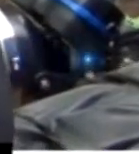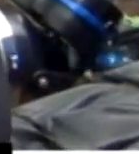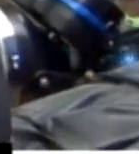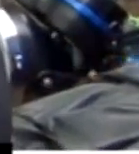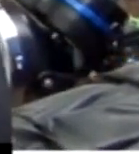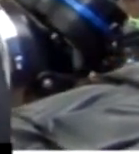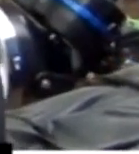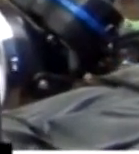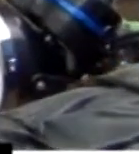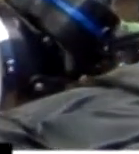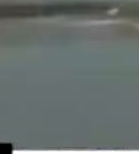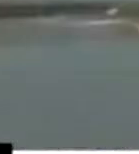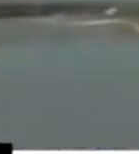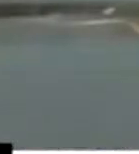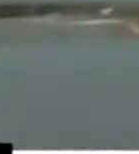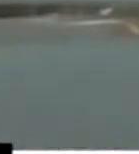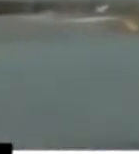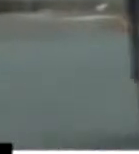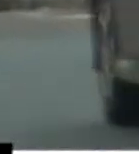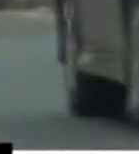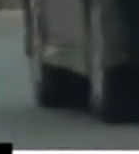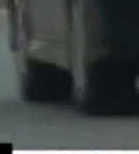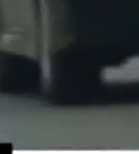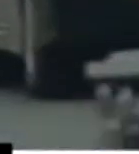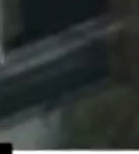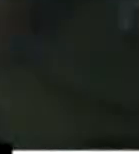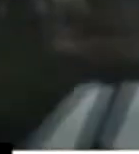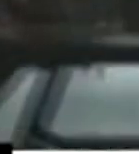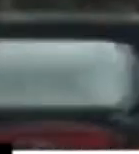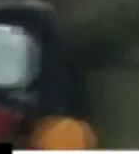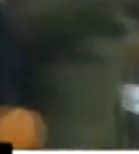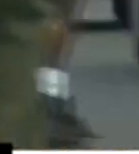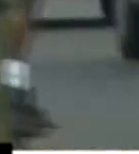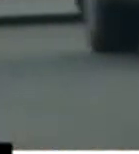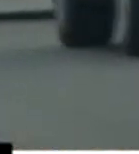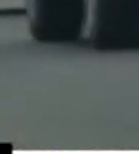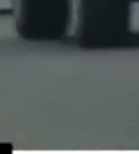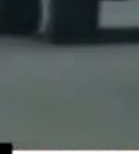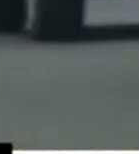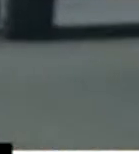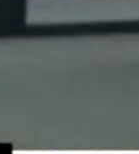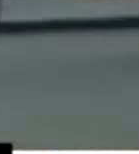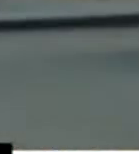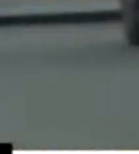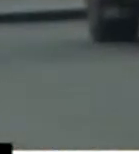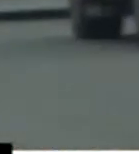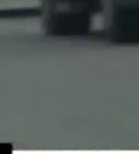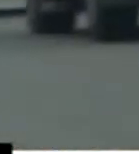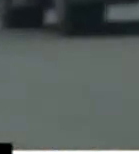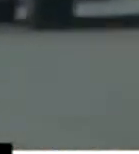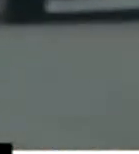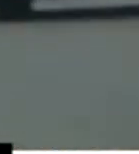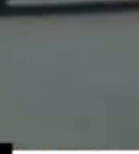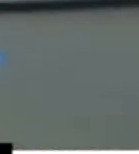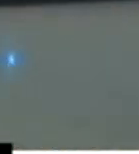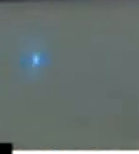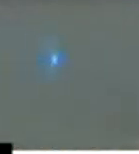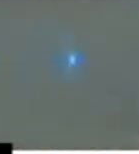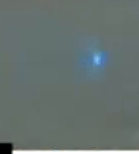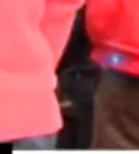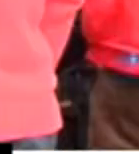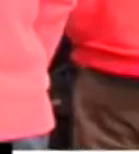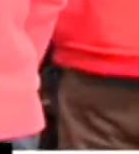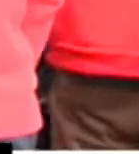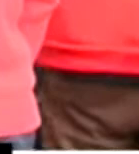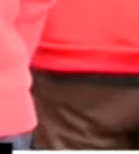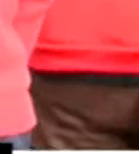serikali inatuelekeza upande gani. With the reopening of schools, PSVs and border border riders say they are